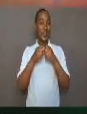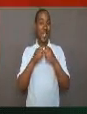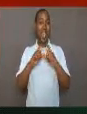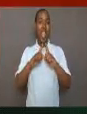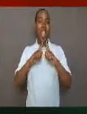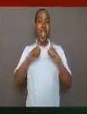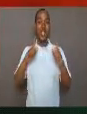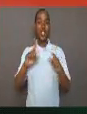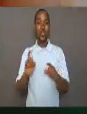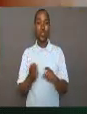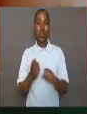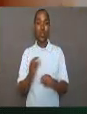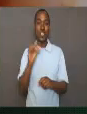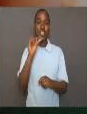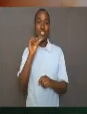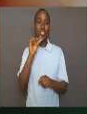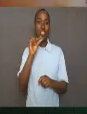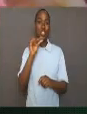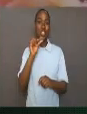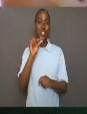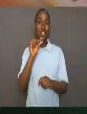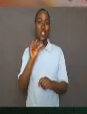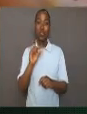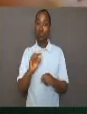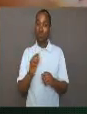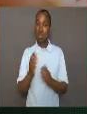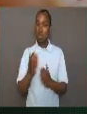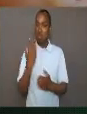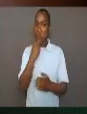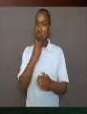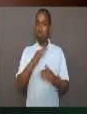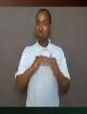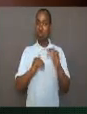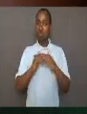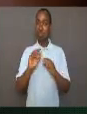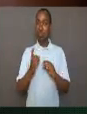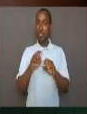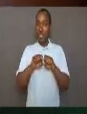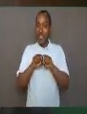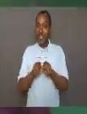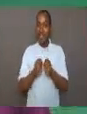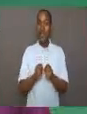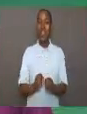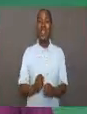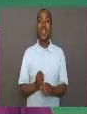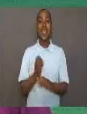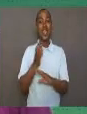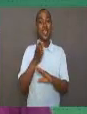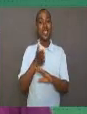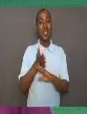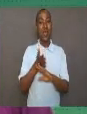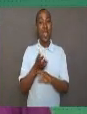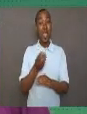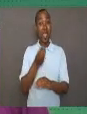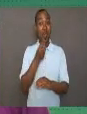large food particles into small, manageable pieces. As the food is